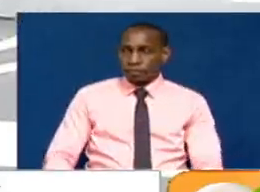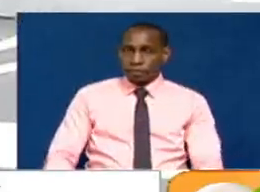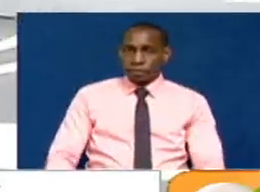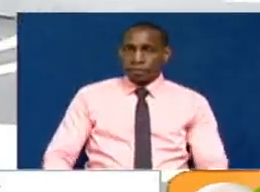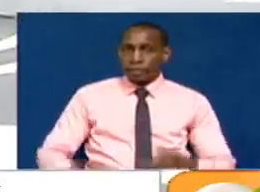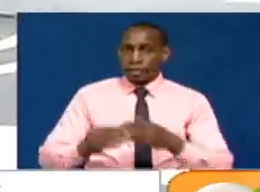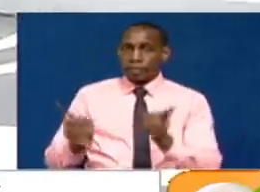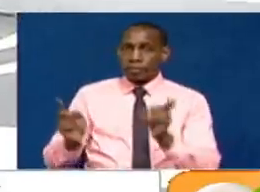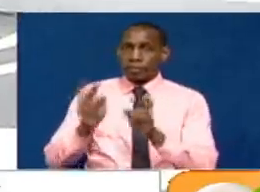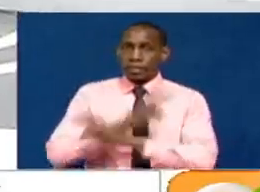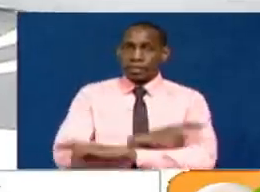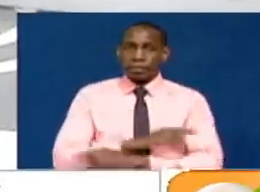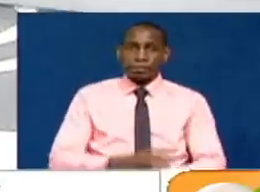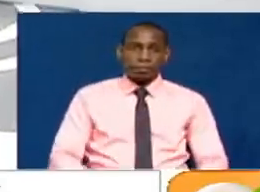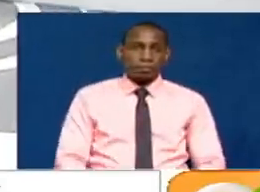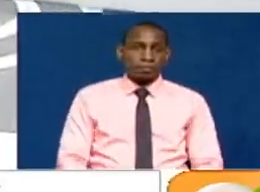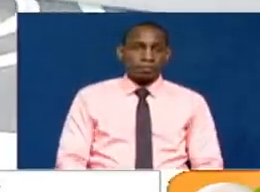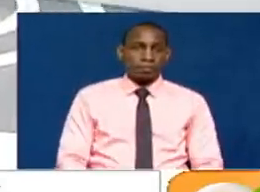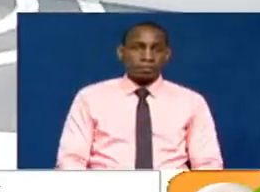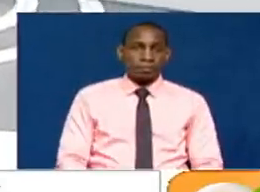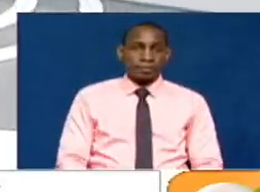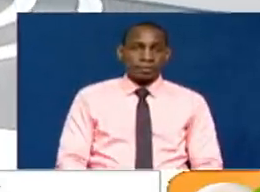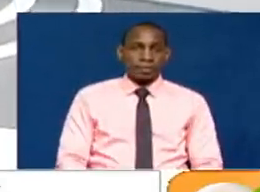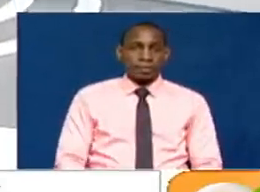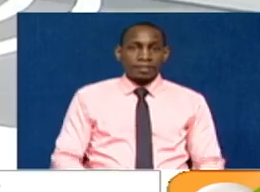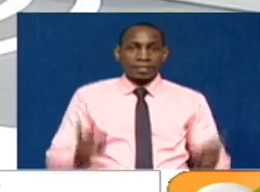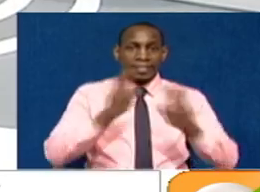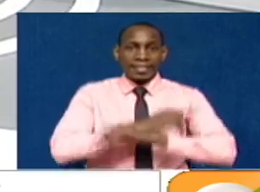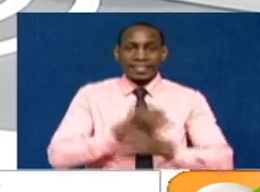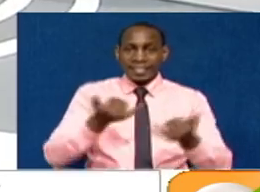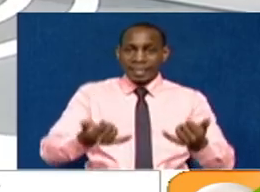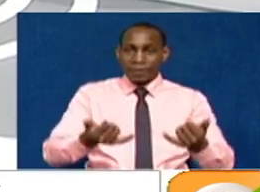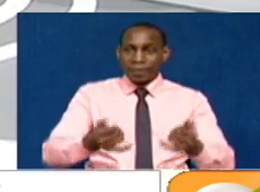break. Take us to the break then. Oh, we're heading to a break.